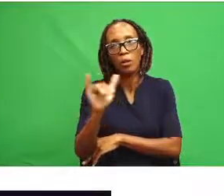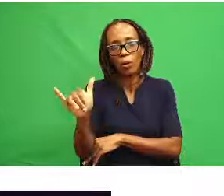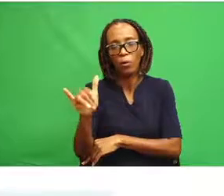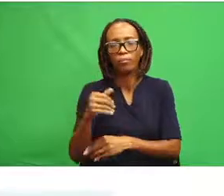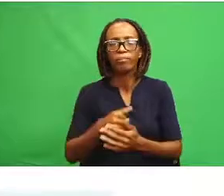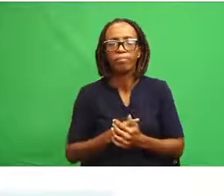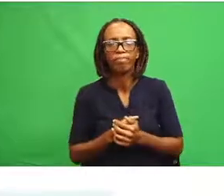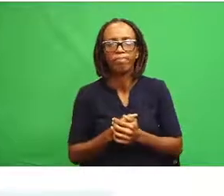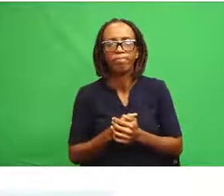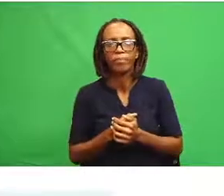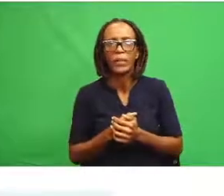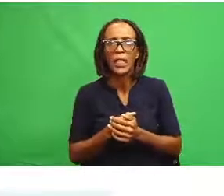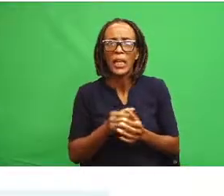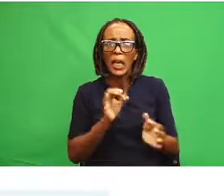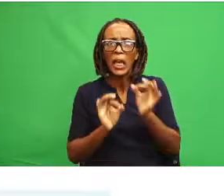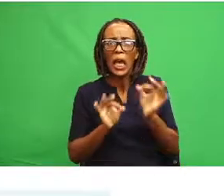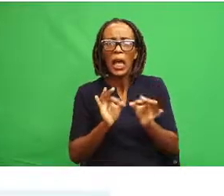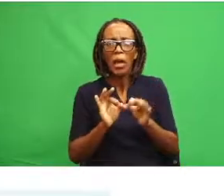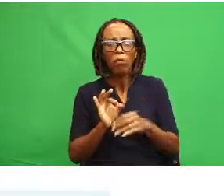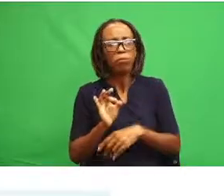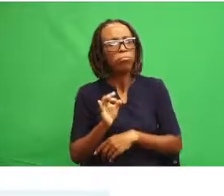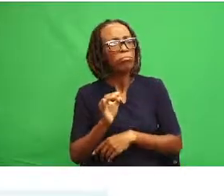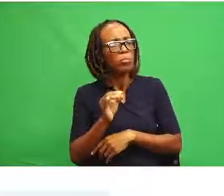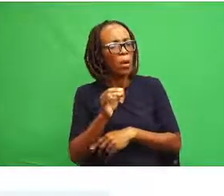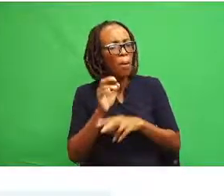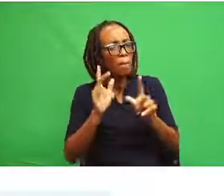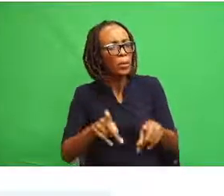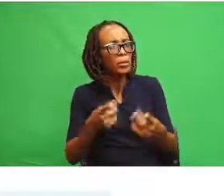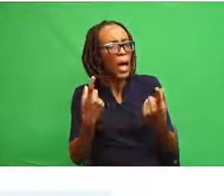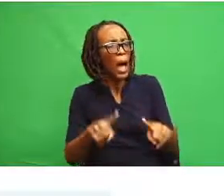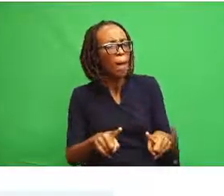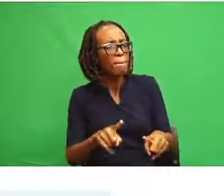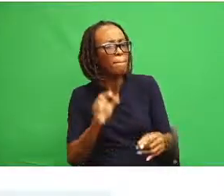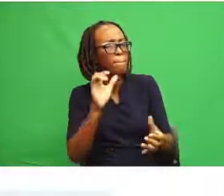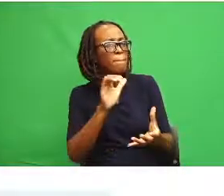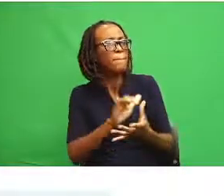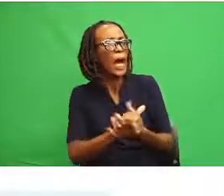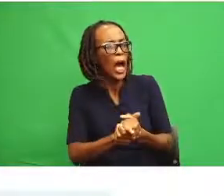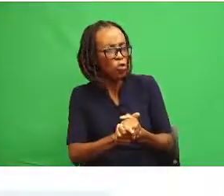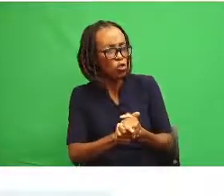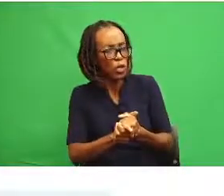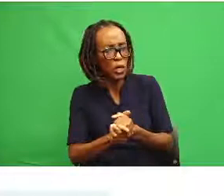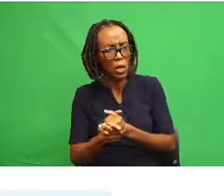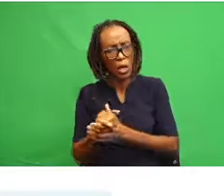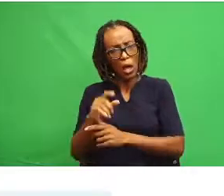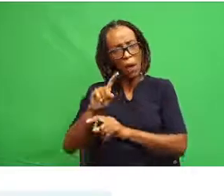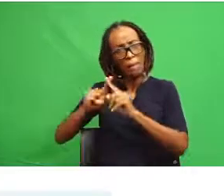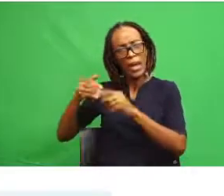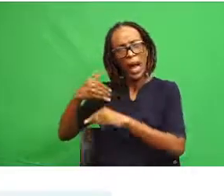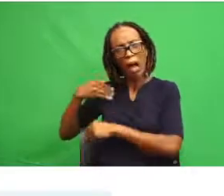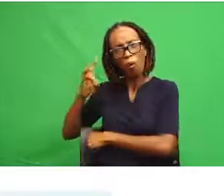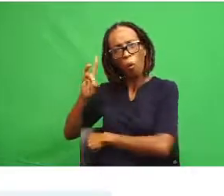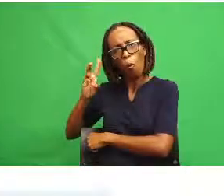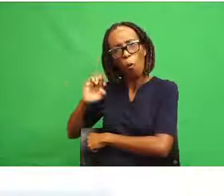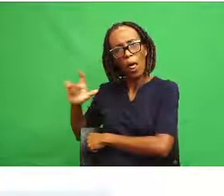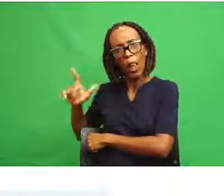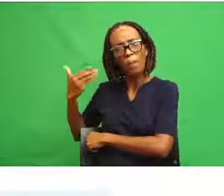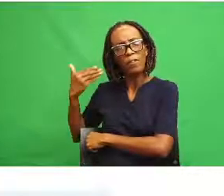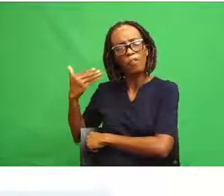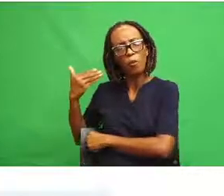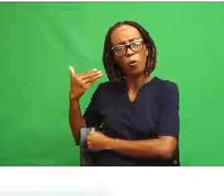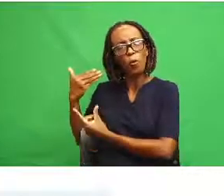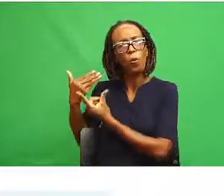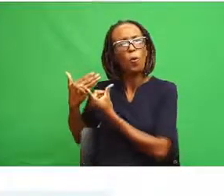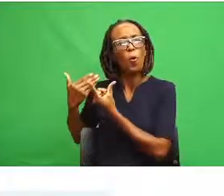suddenly gets married, does a previous will still